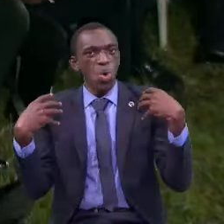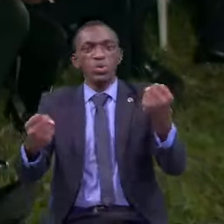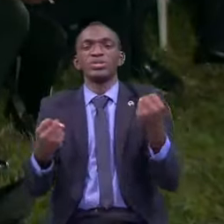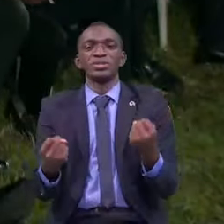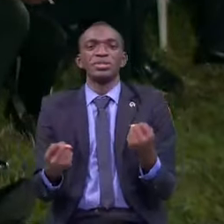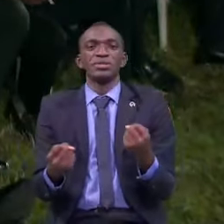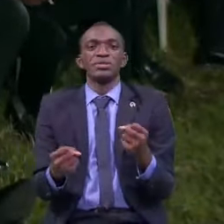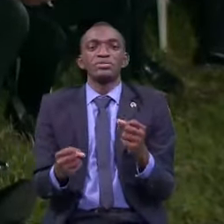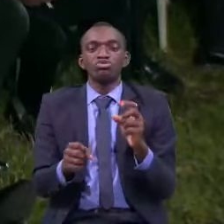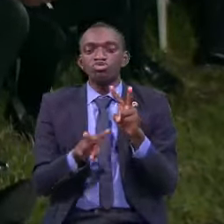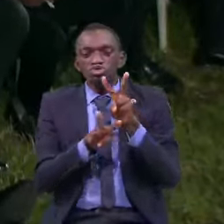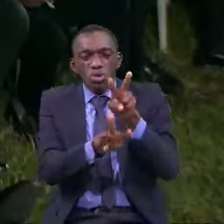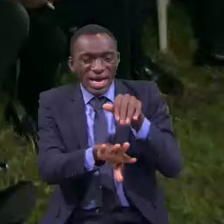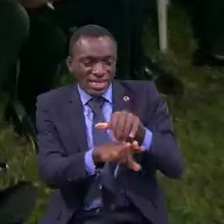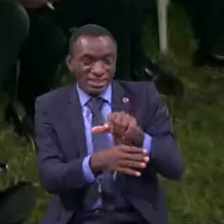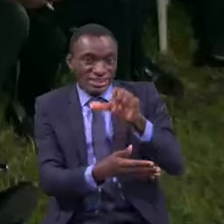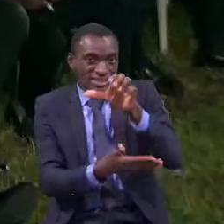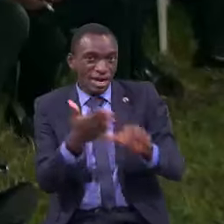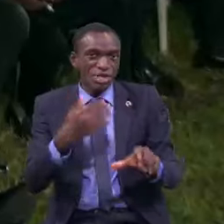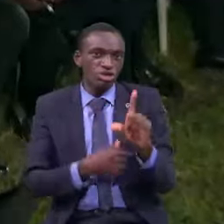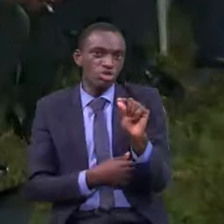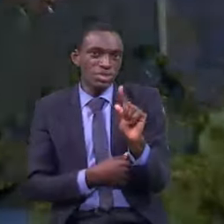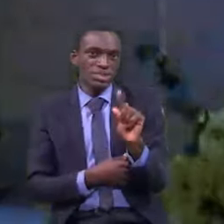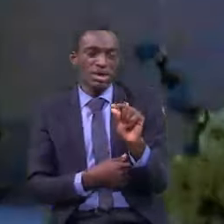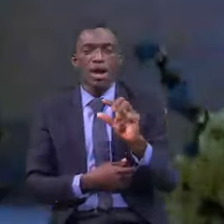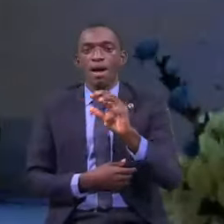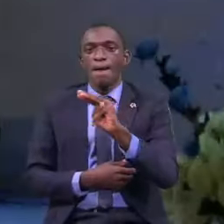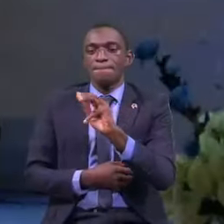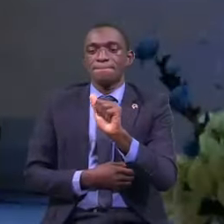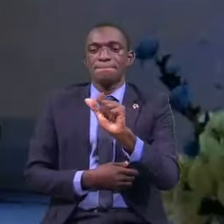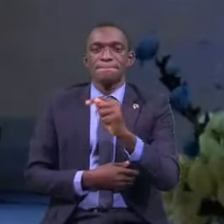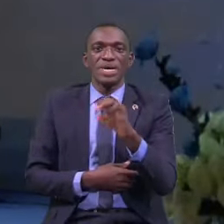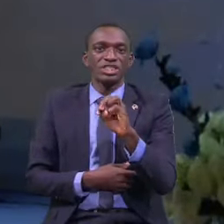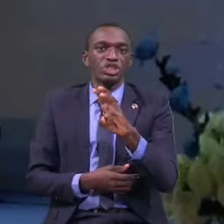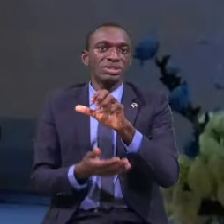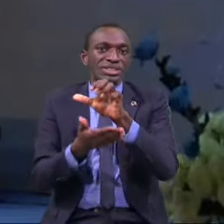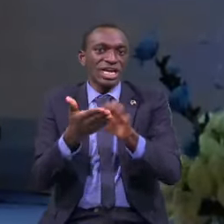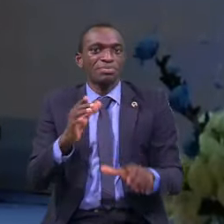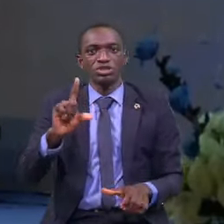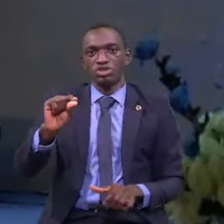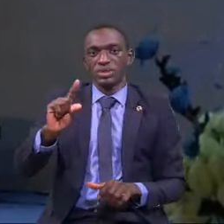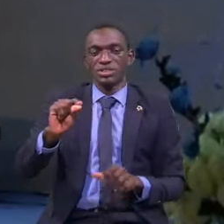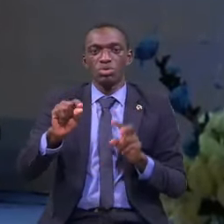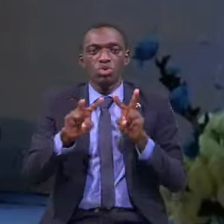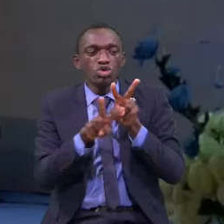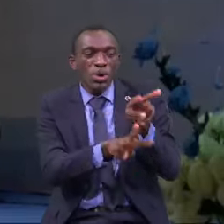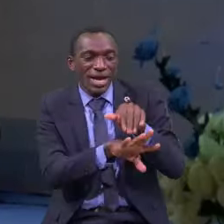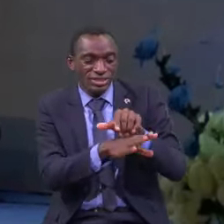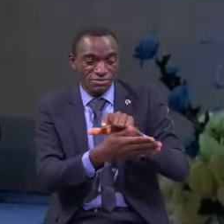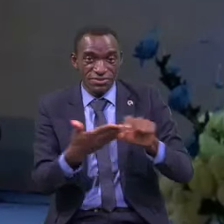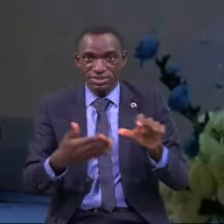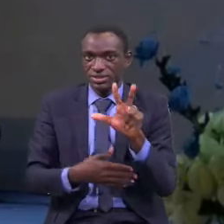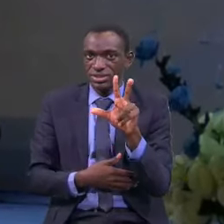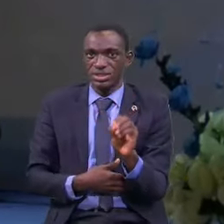whole. Look at chapter 20 of Matthew. And we're reading from verse 30.